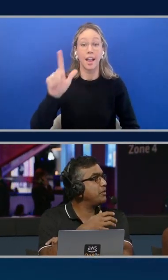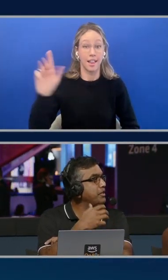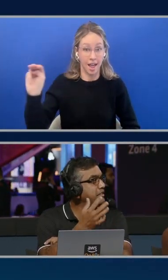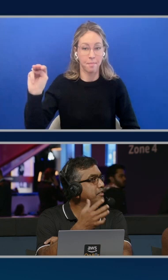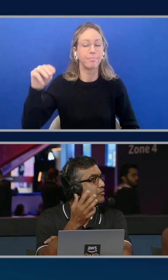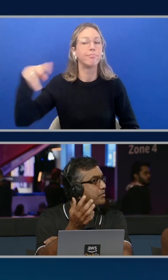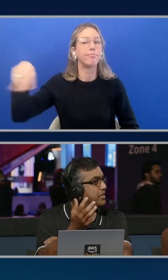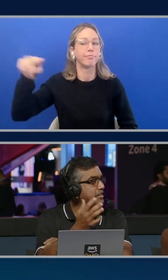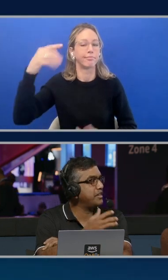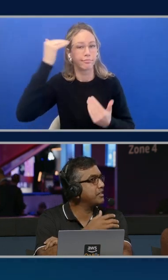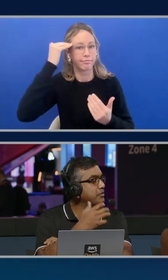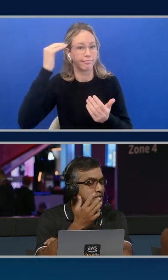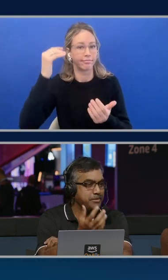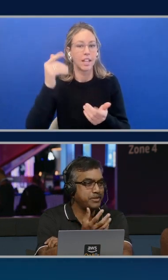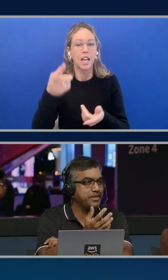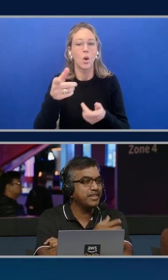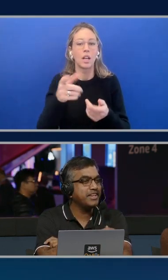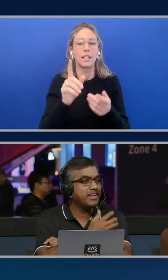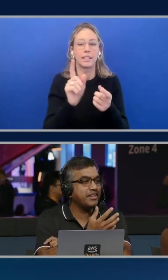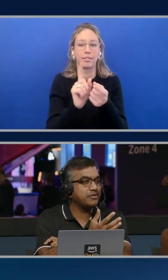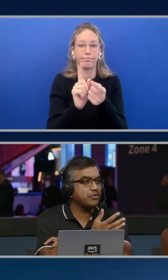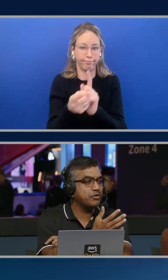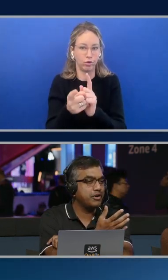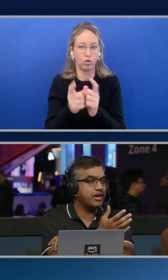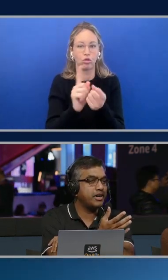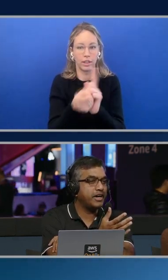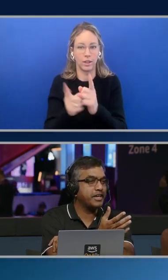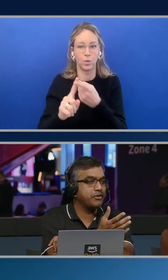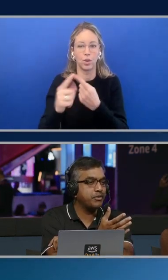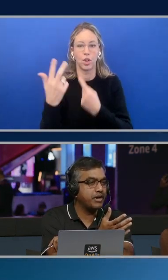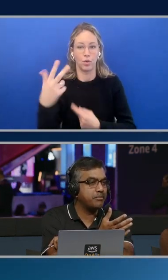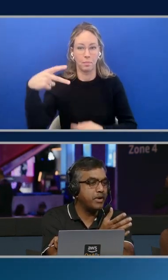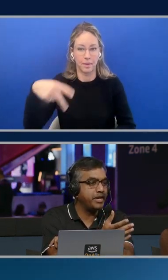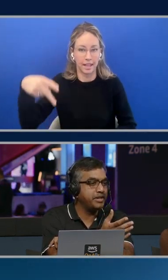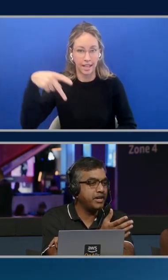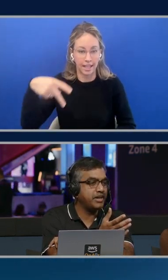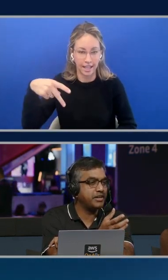out, he, she should be translated to 3P. And also I gave